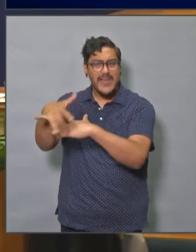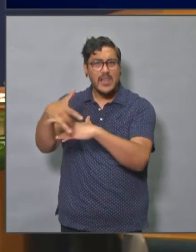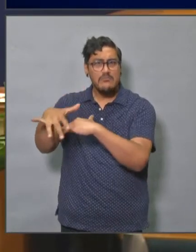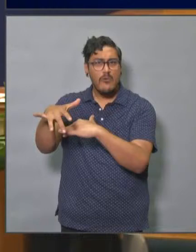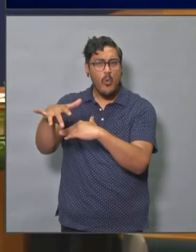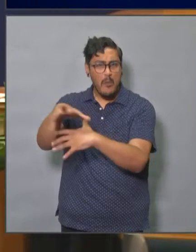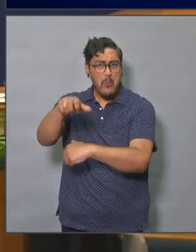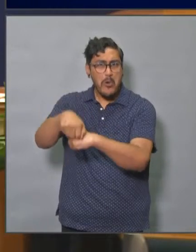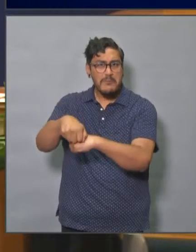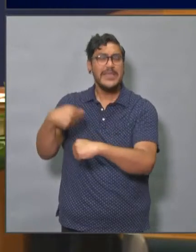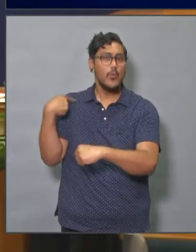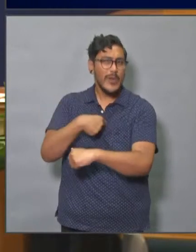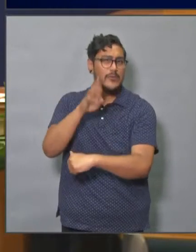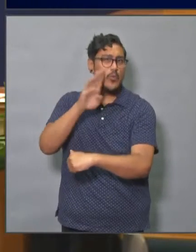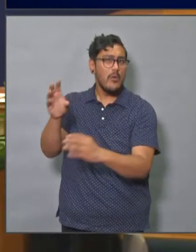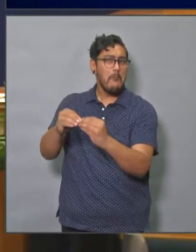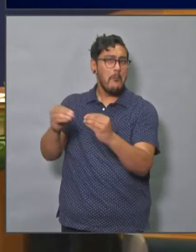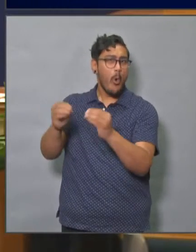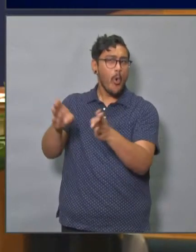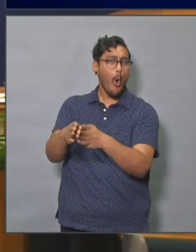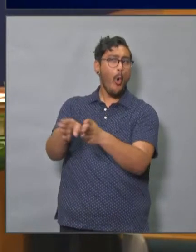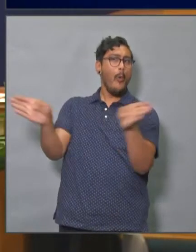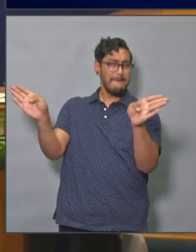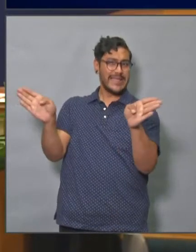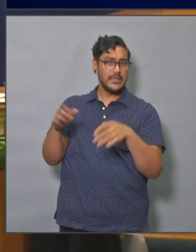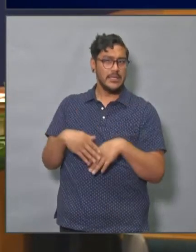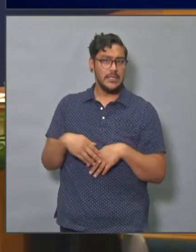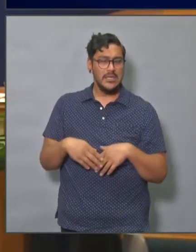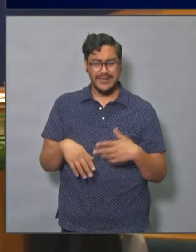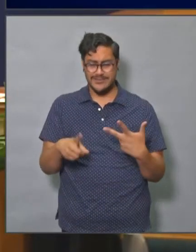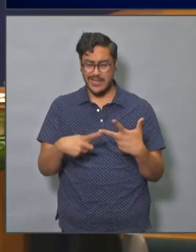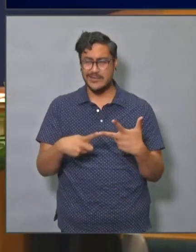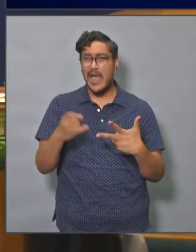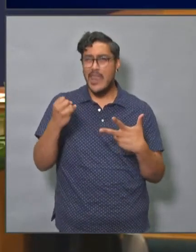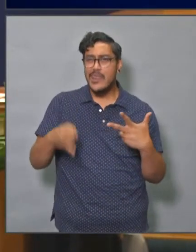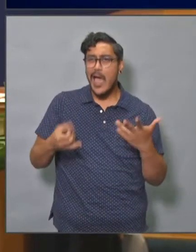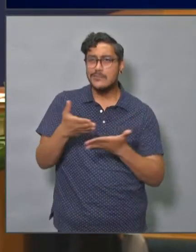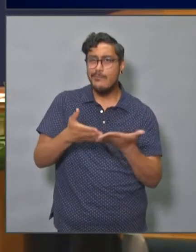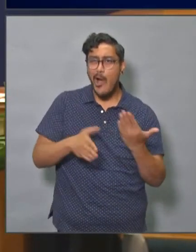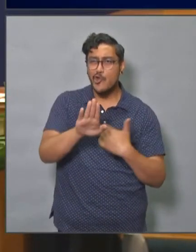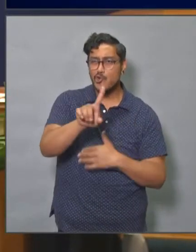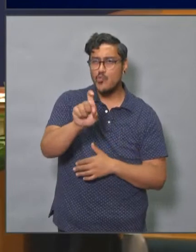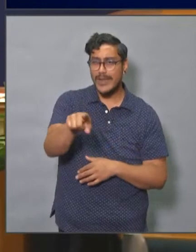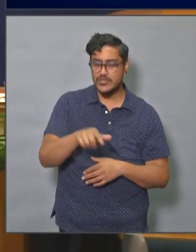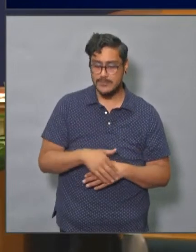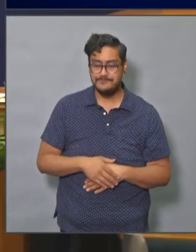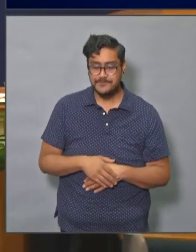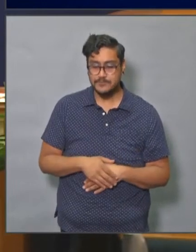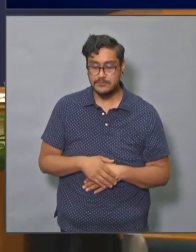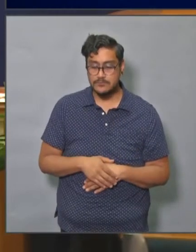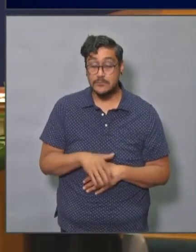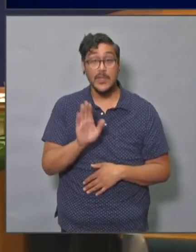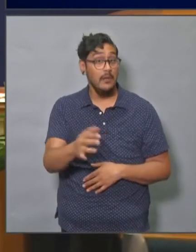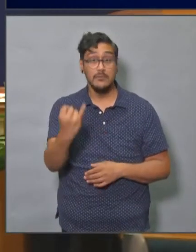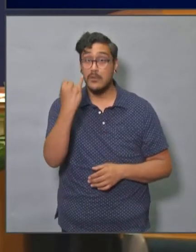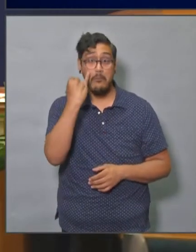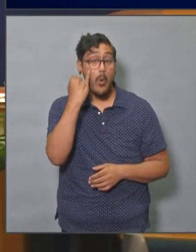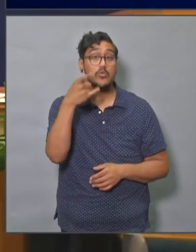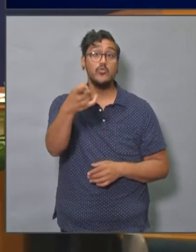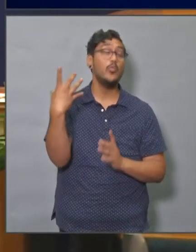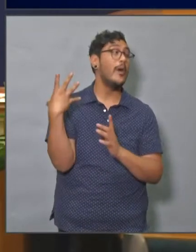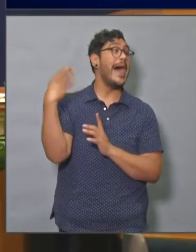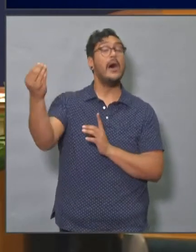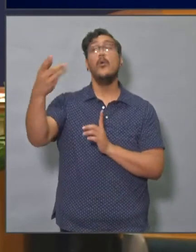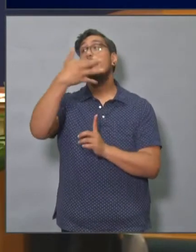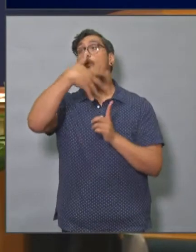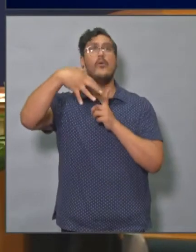accordingly. With that, and in reference to the last part of your question, if you do have an exposure, you do need